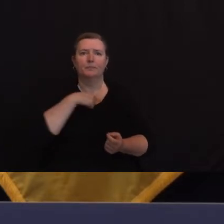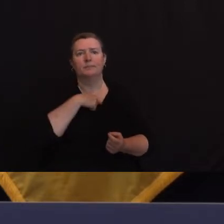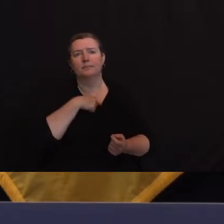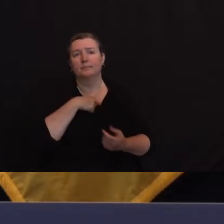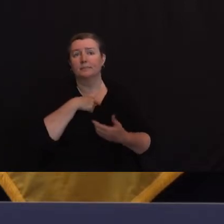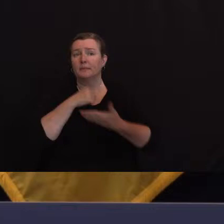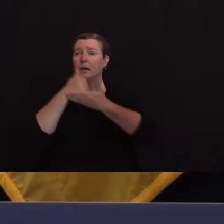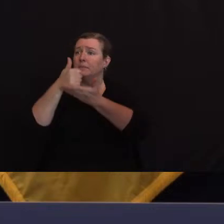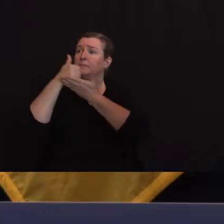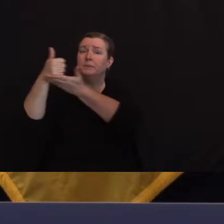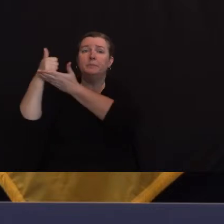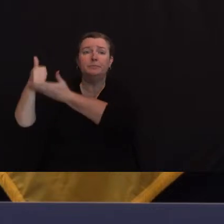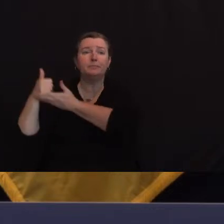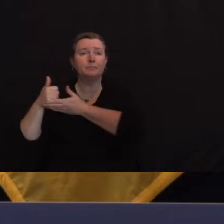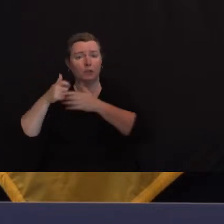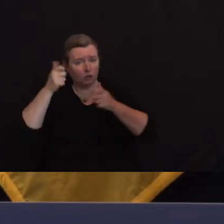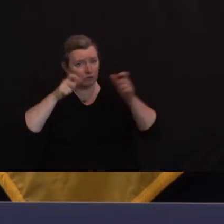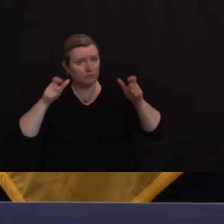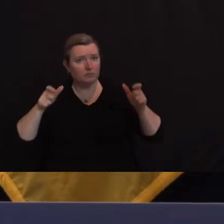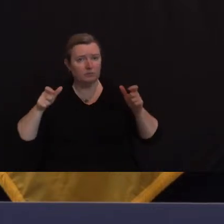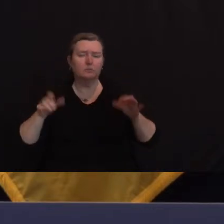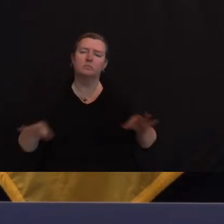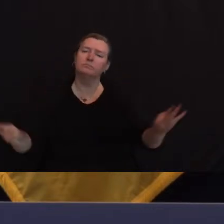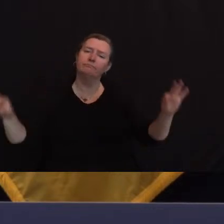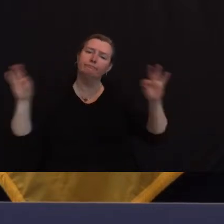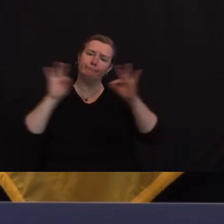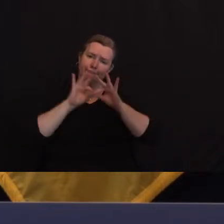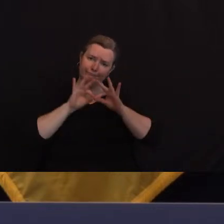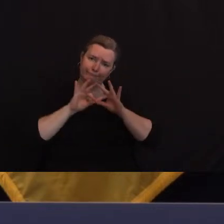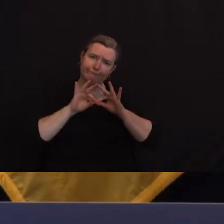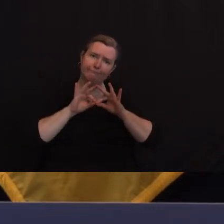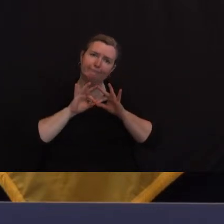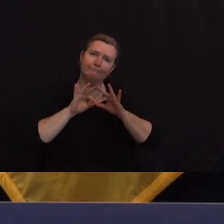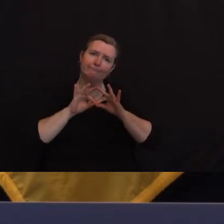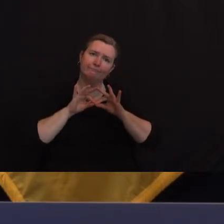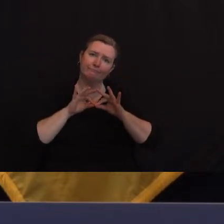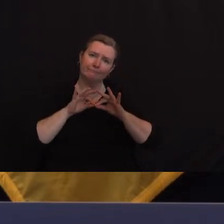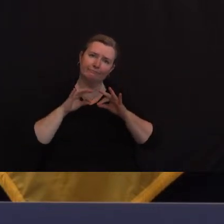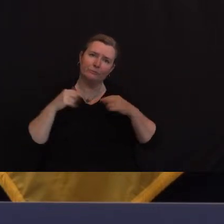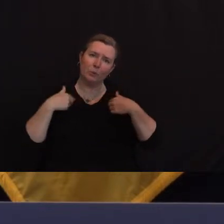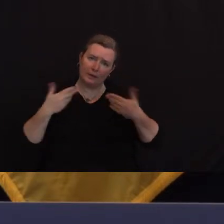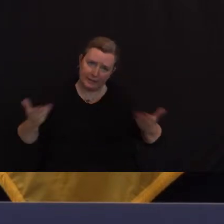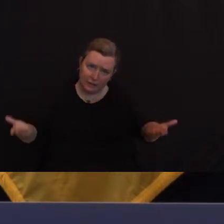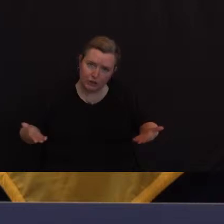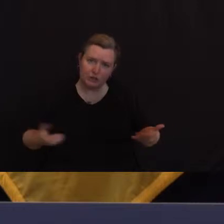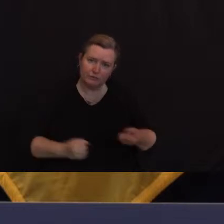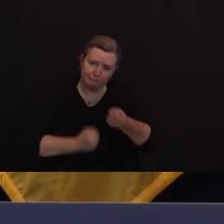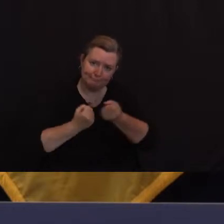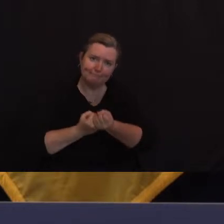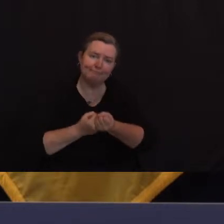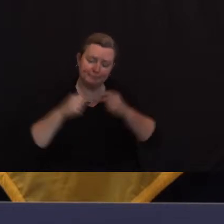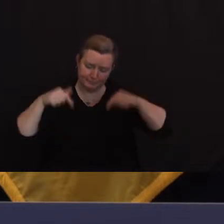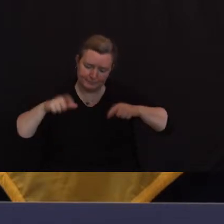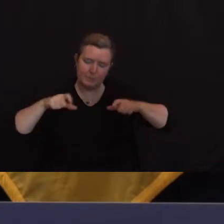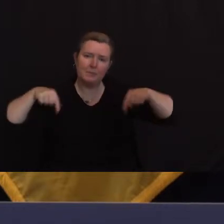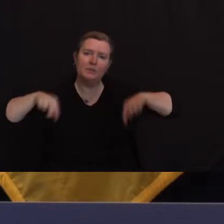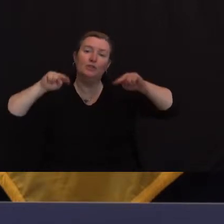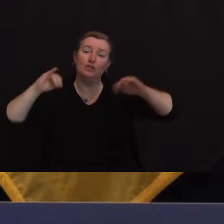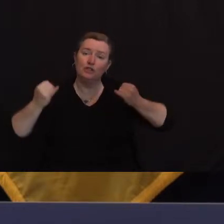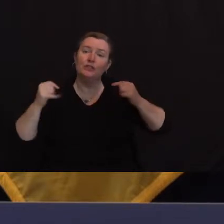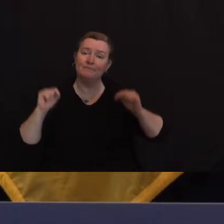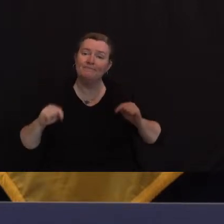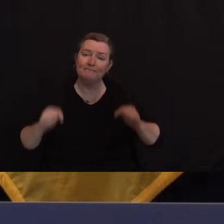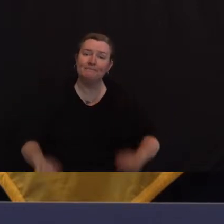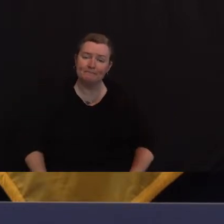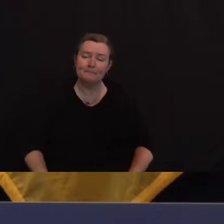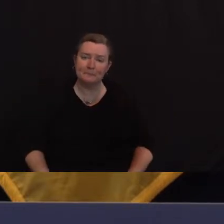first question you ask, I know Lisa Howe, our Adjutant General, asked, is to make sure that we've got ourselves protected